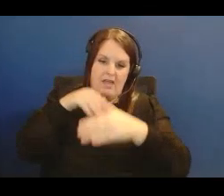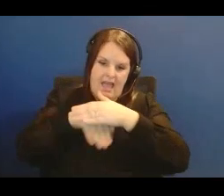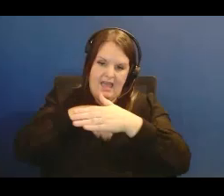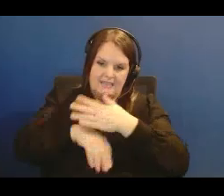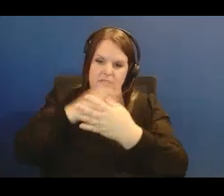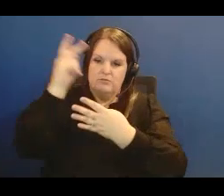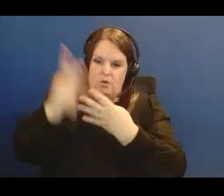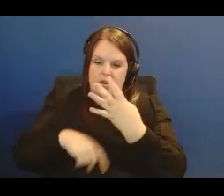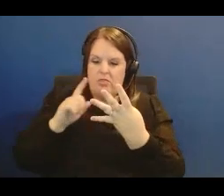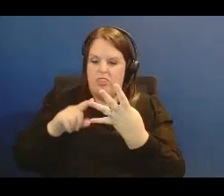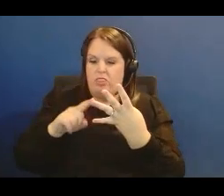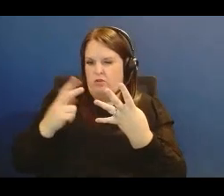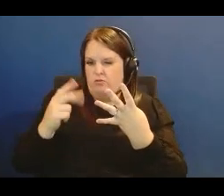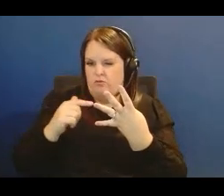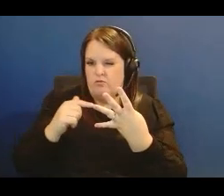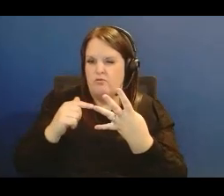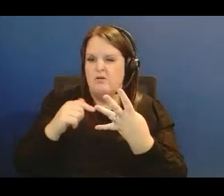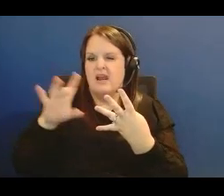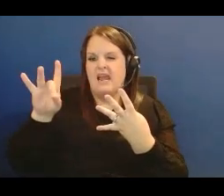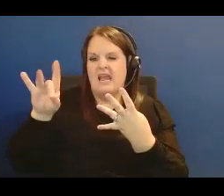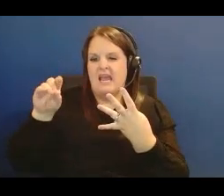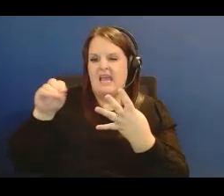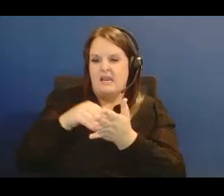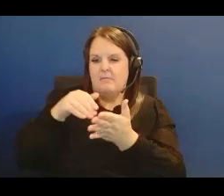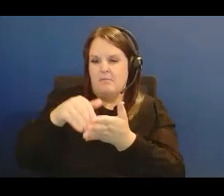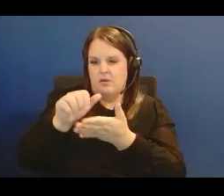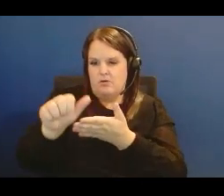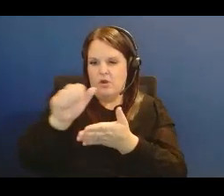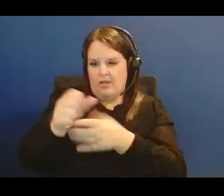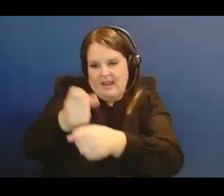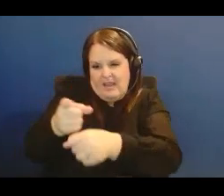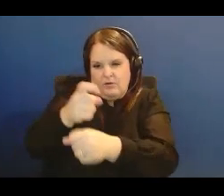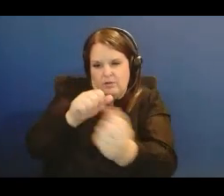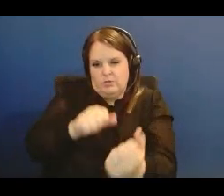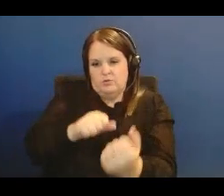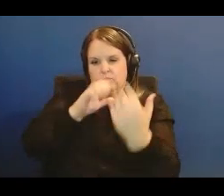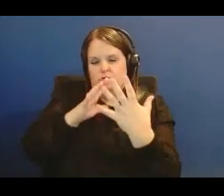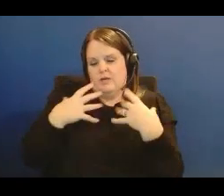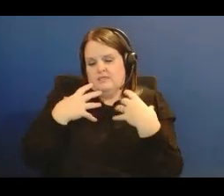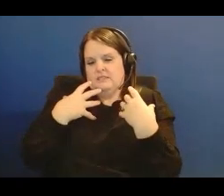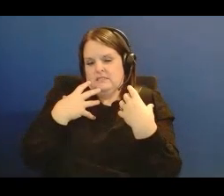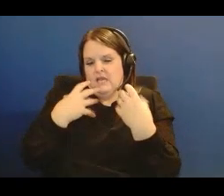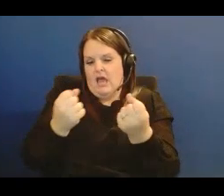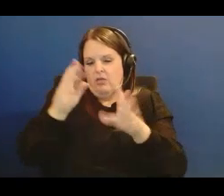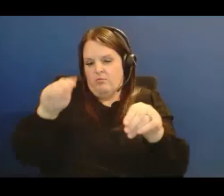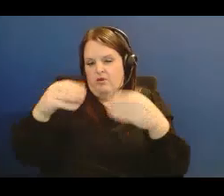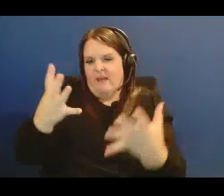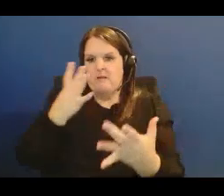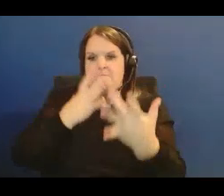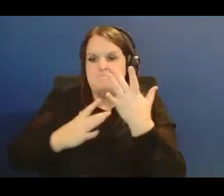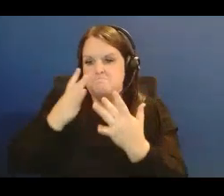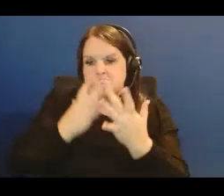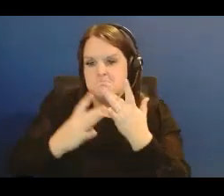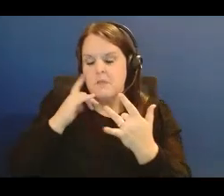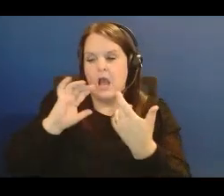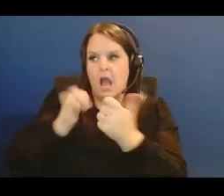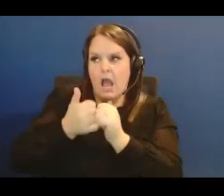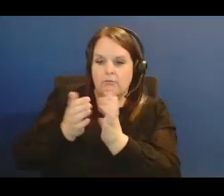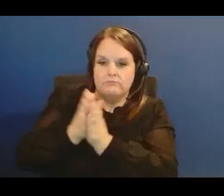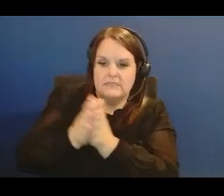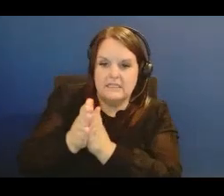portion. This slates about $80 million annually to work to address health provider shortages so needed through incentives,